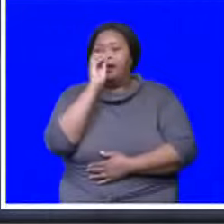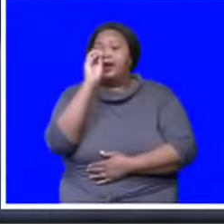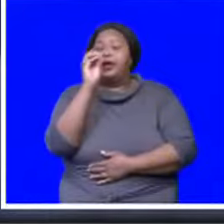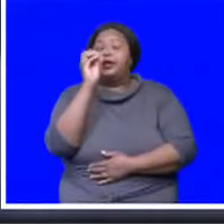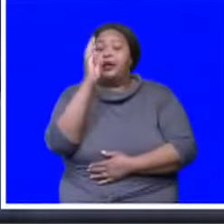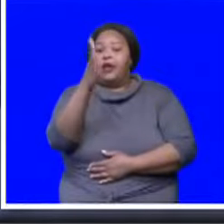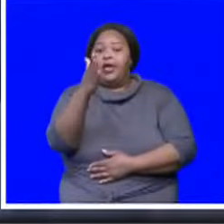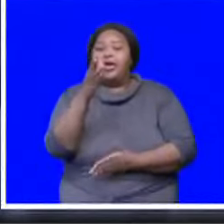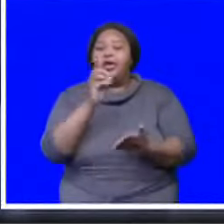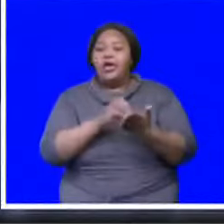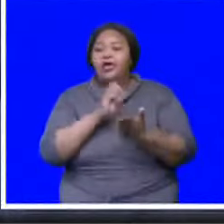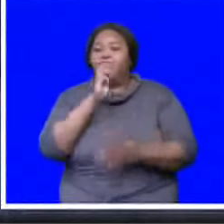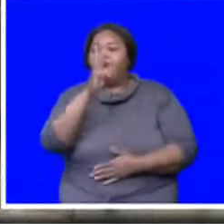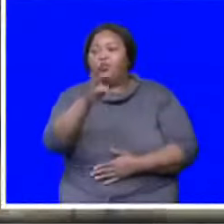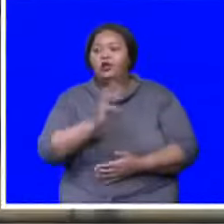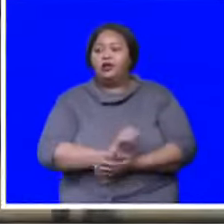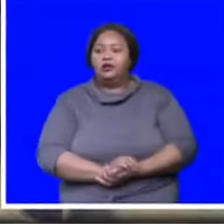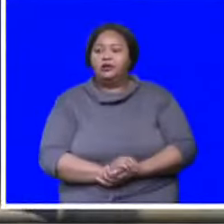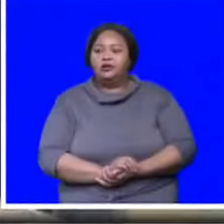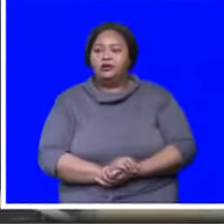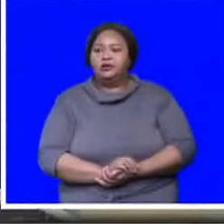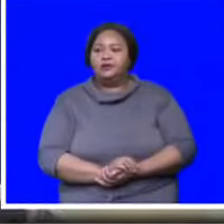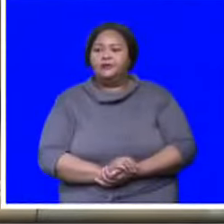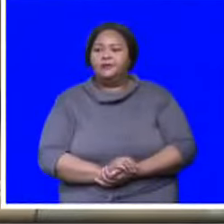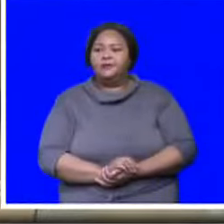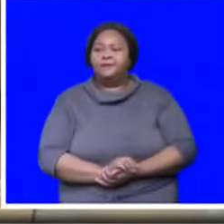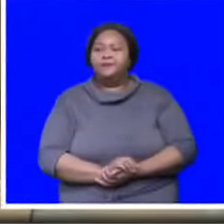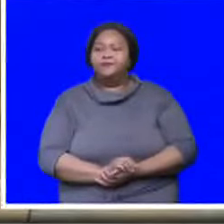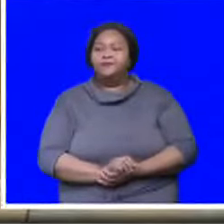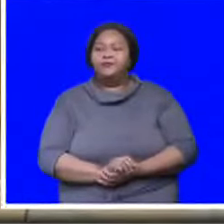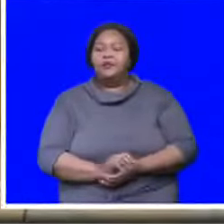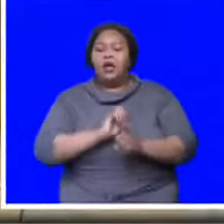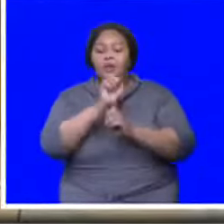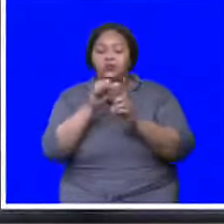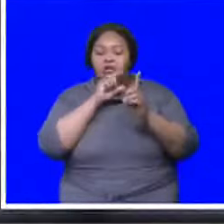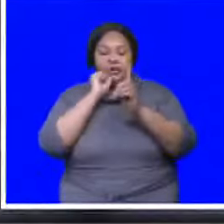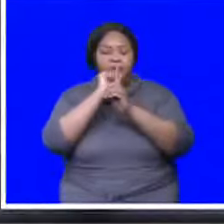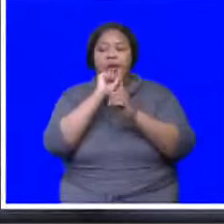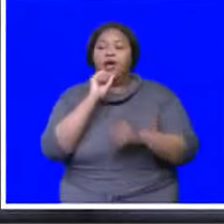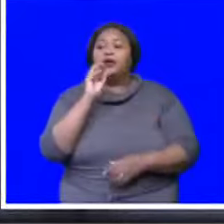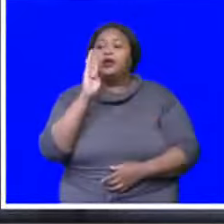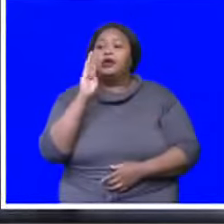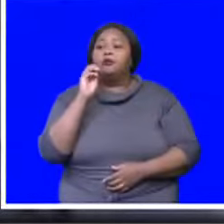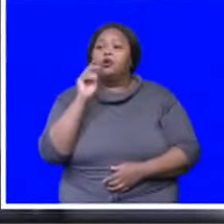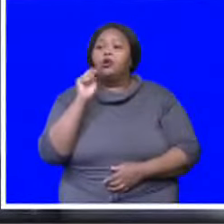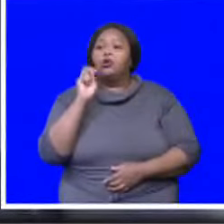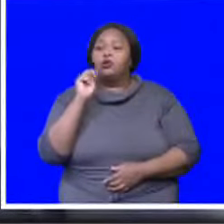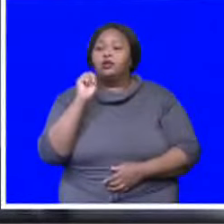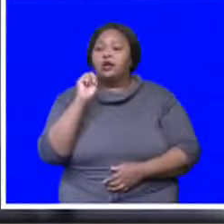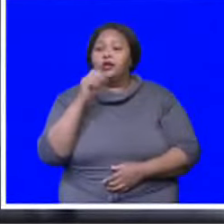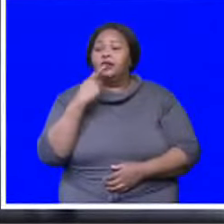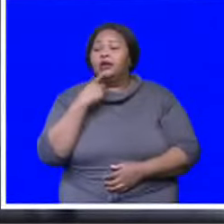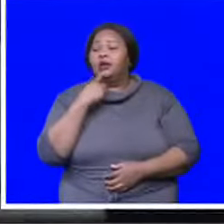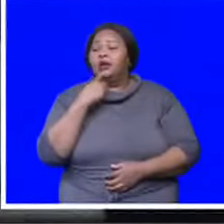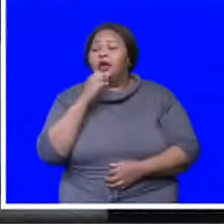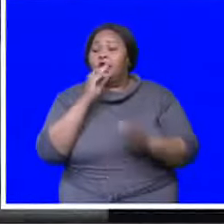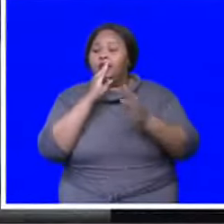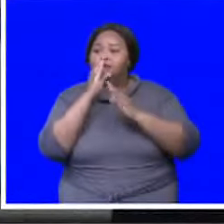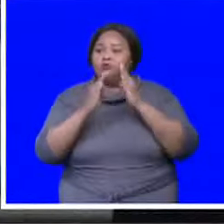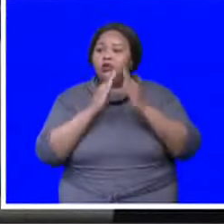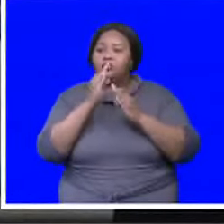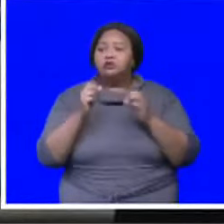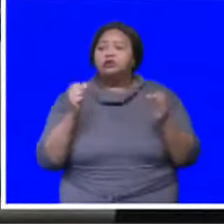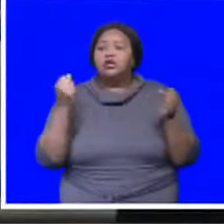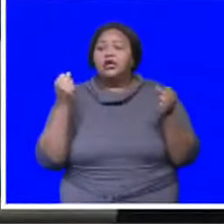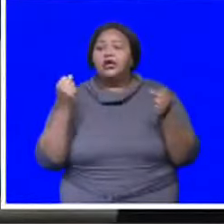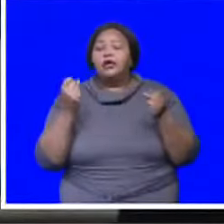Commissioner Simon Boyden explains what part they have played in assisting the Kingdom of Eswatini in reducing maternal